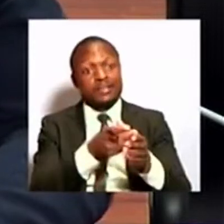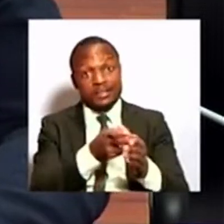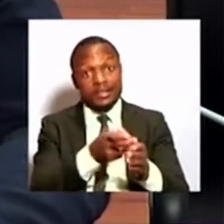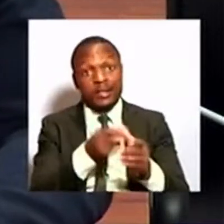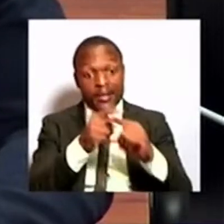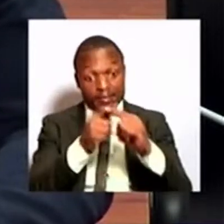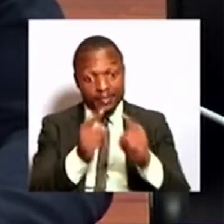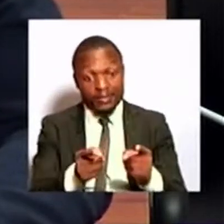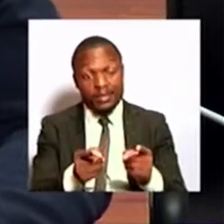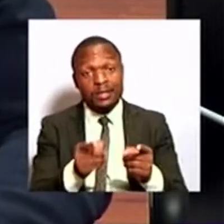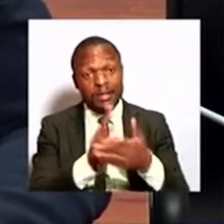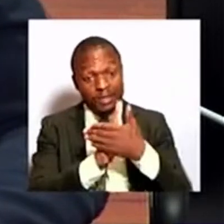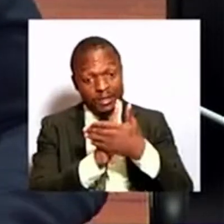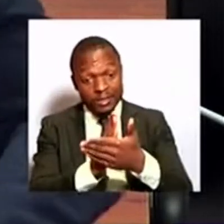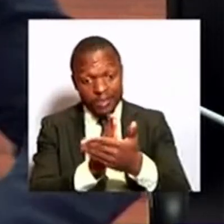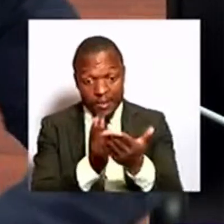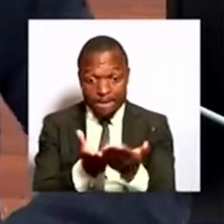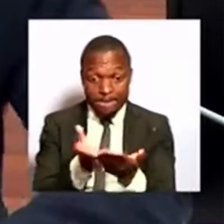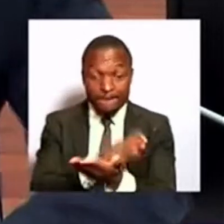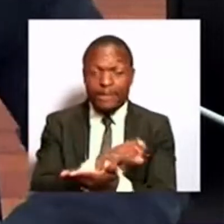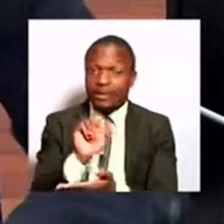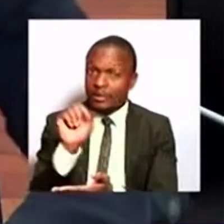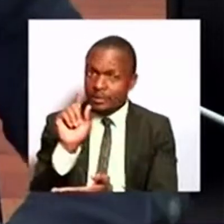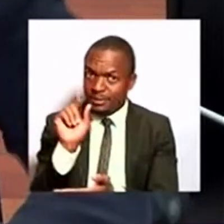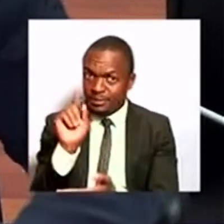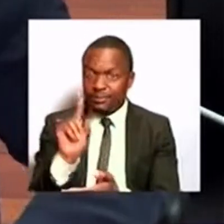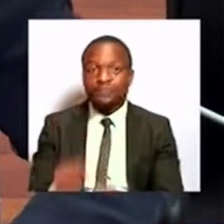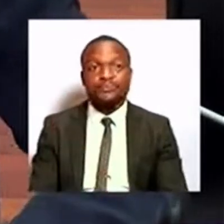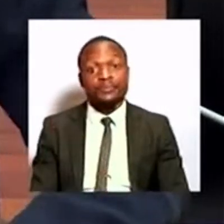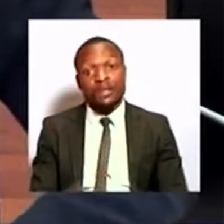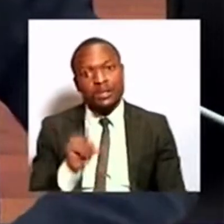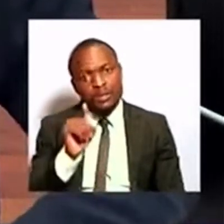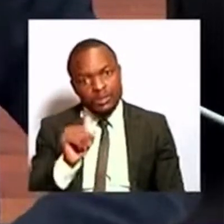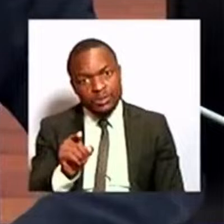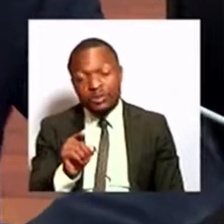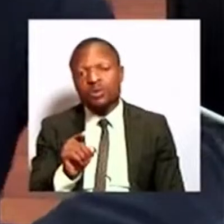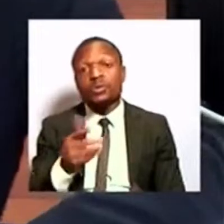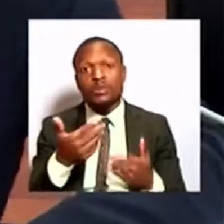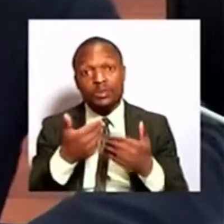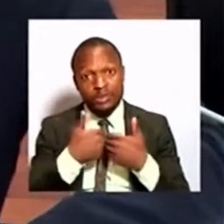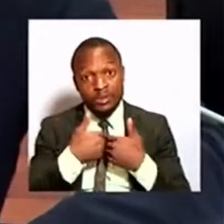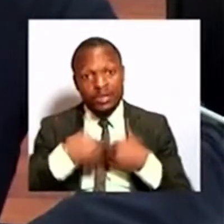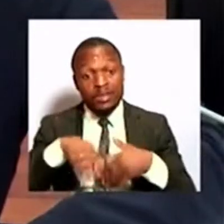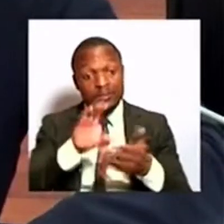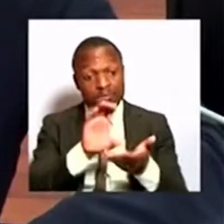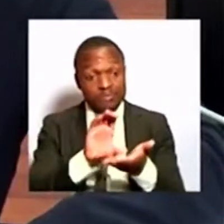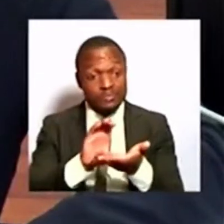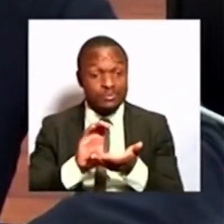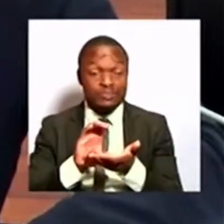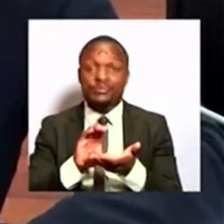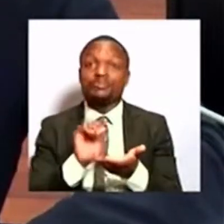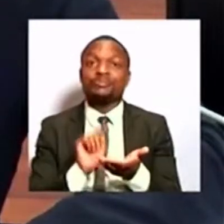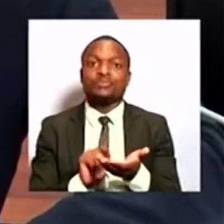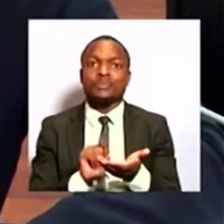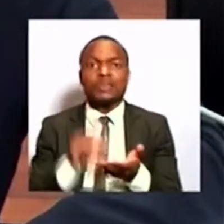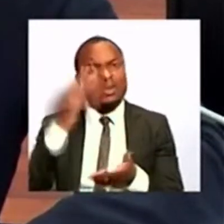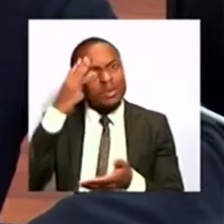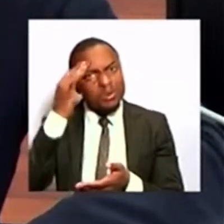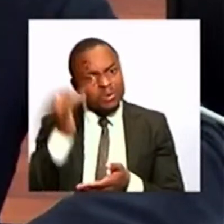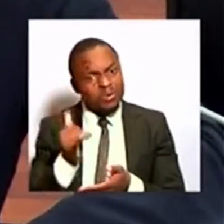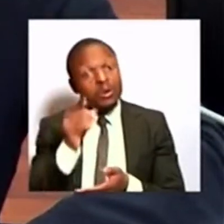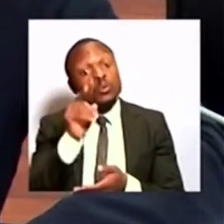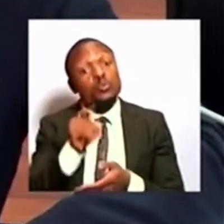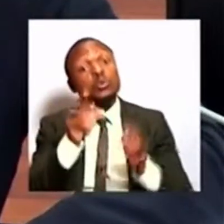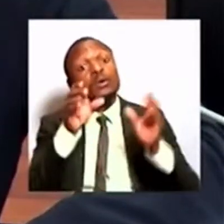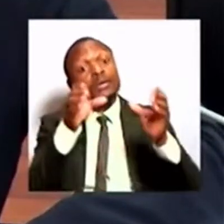may I again lead you to page 11, where you have outstanding statutory obligations. Why should you as